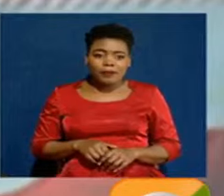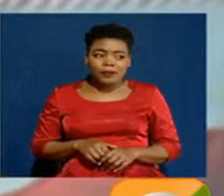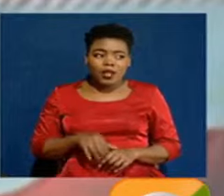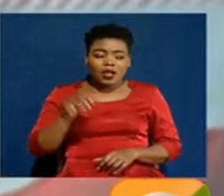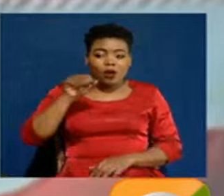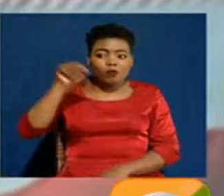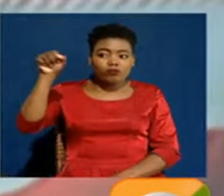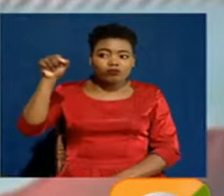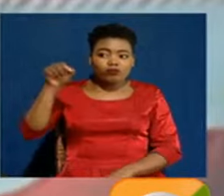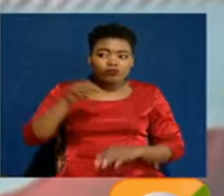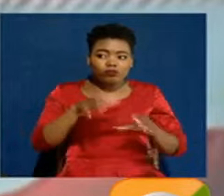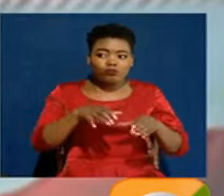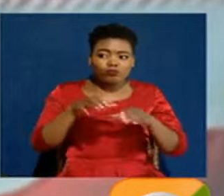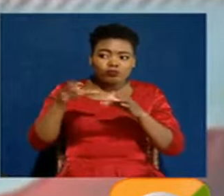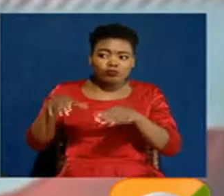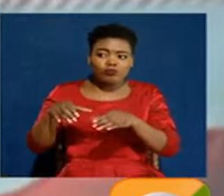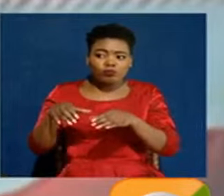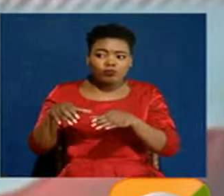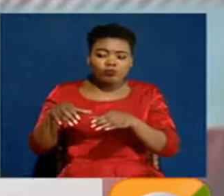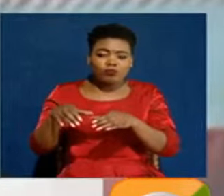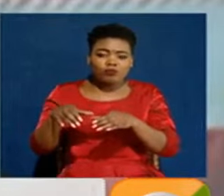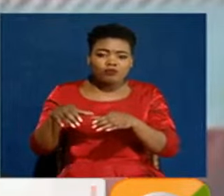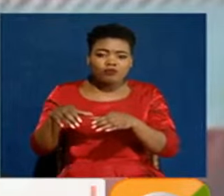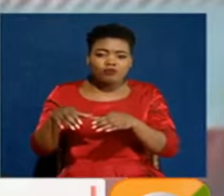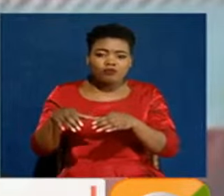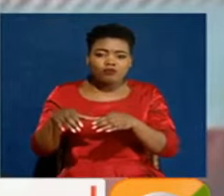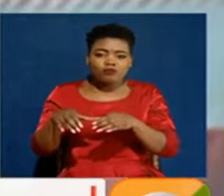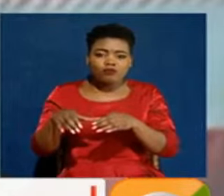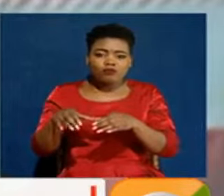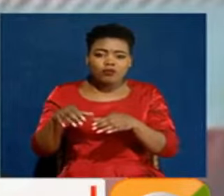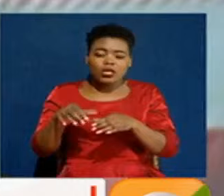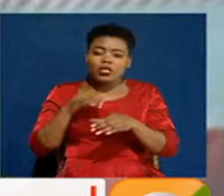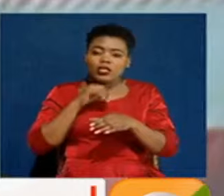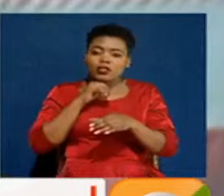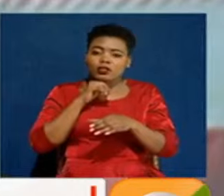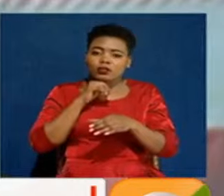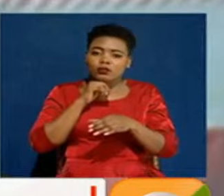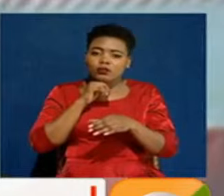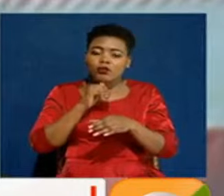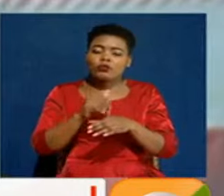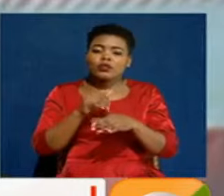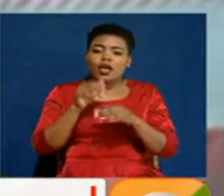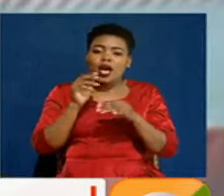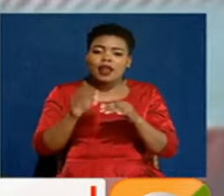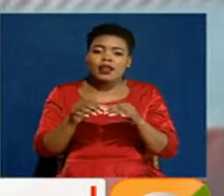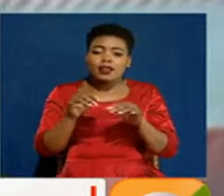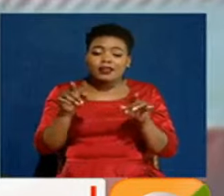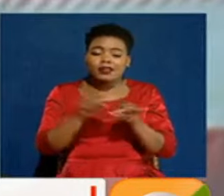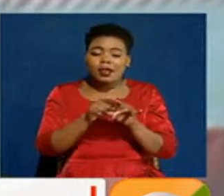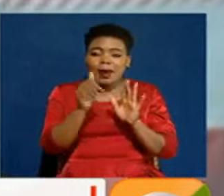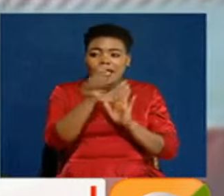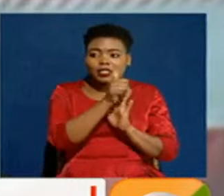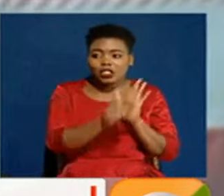political party stalwarts is not a common philosophy, it's not a common agenda other than the grabbing of